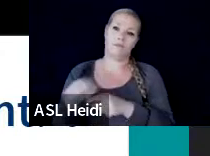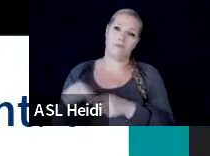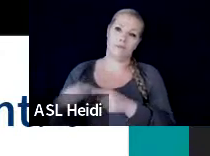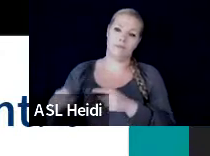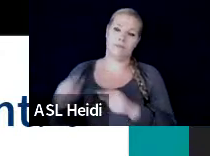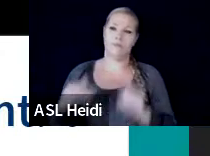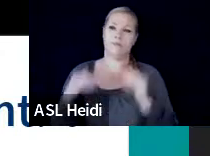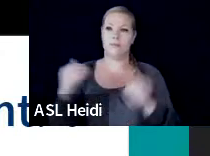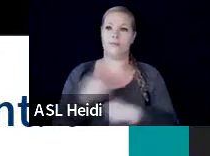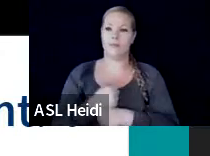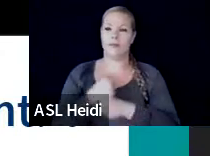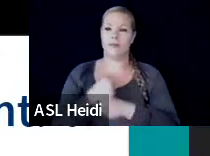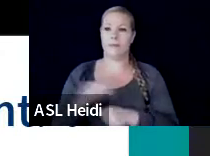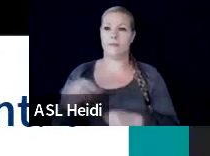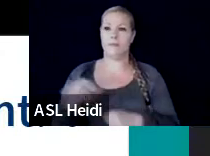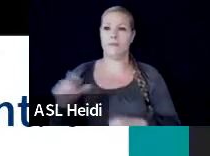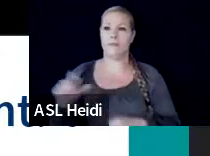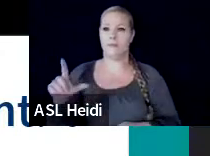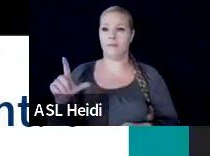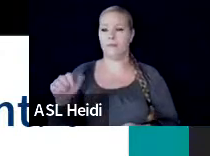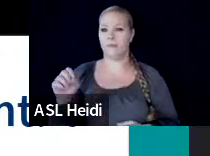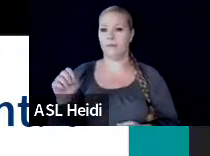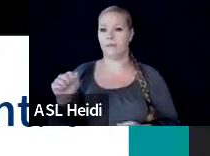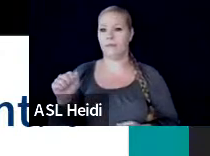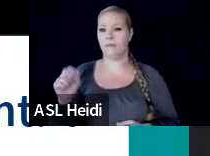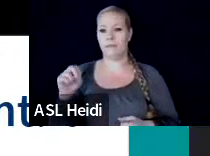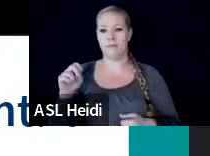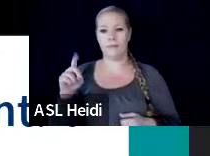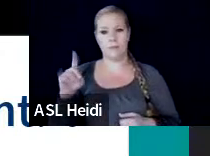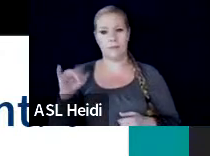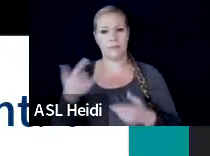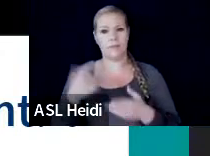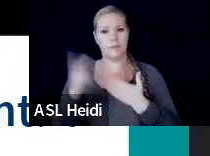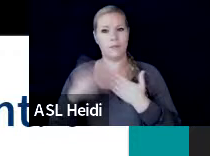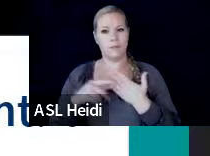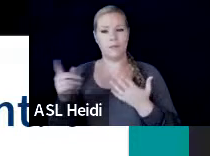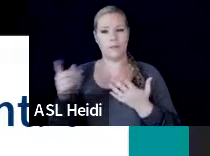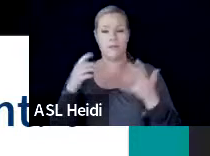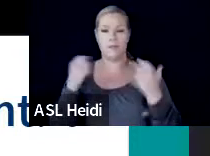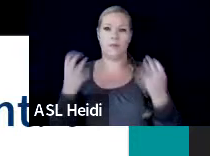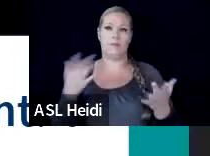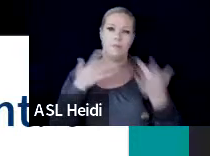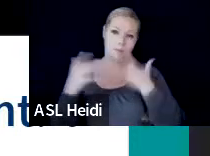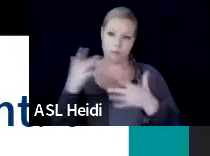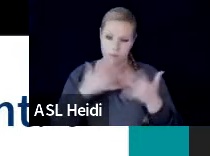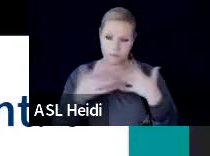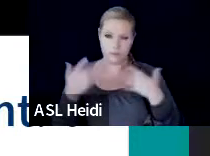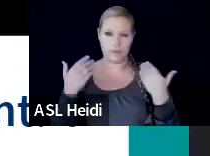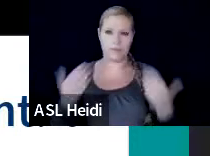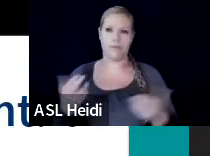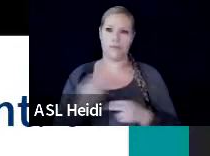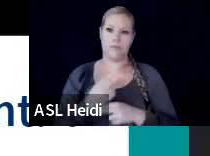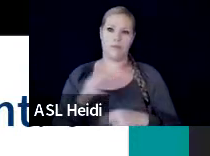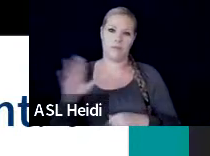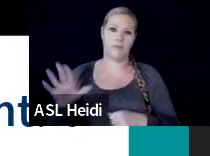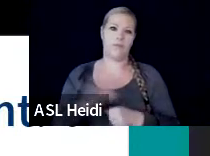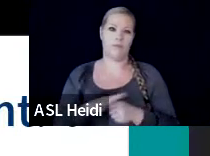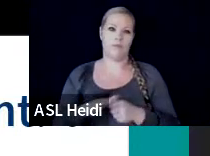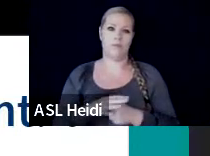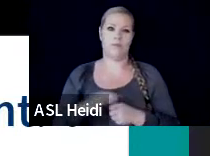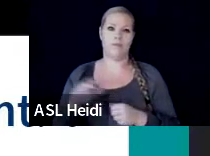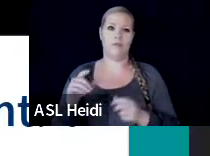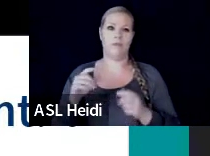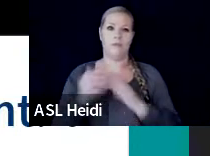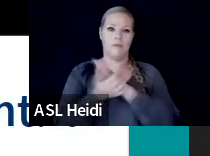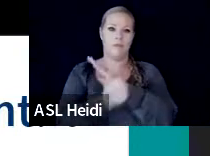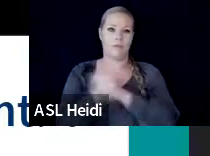shortage of trade workers in our construction industry. So I think that's the best way how we can utilize a local talent for this $1 billion